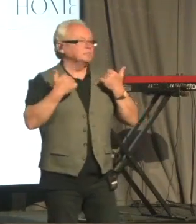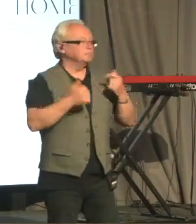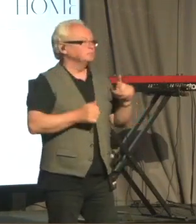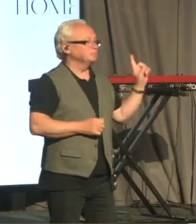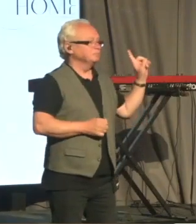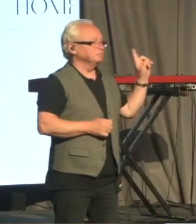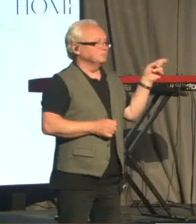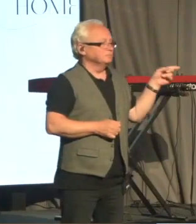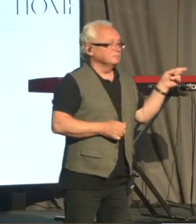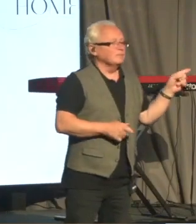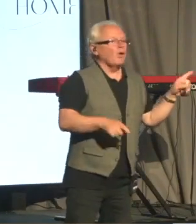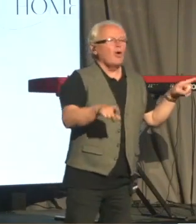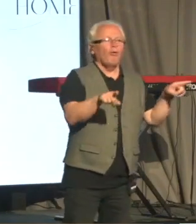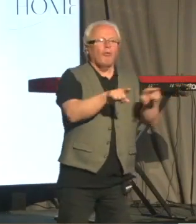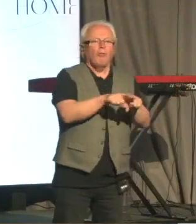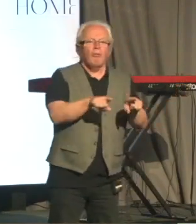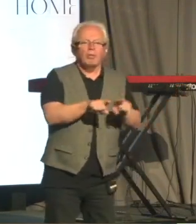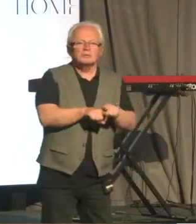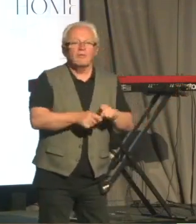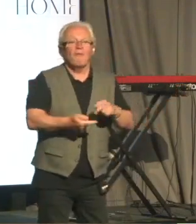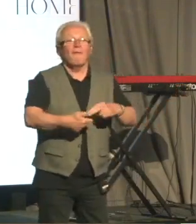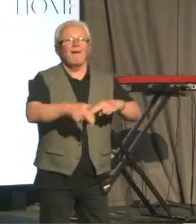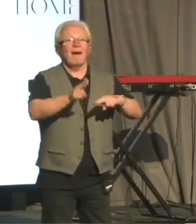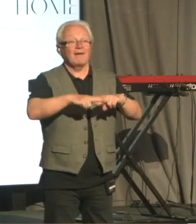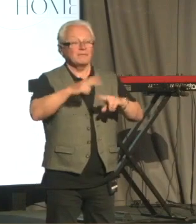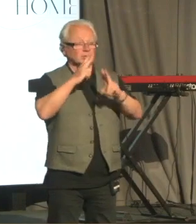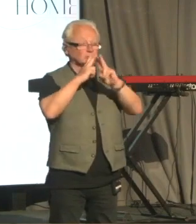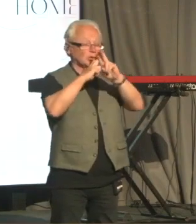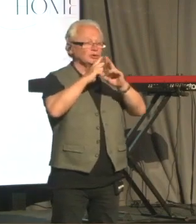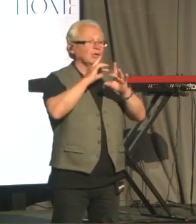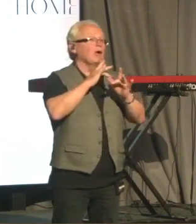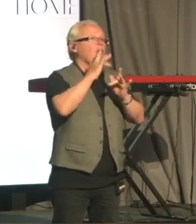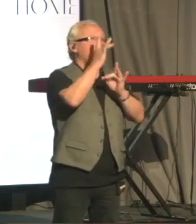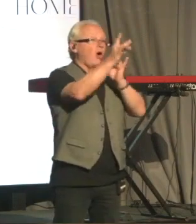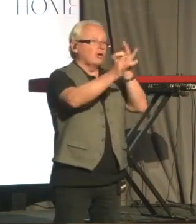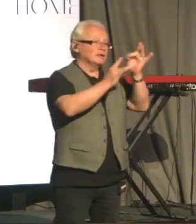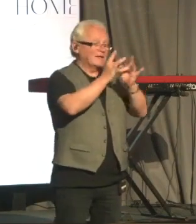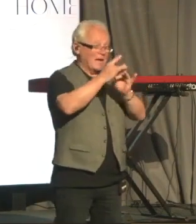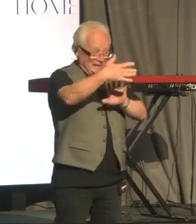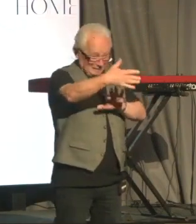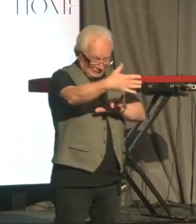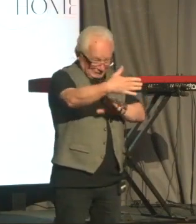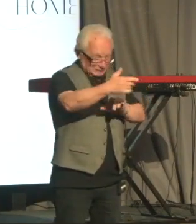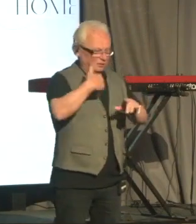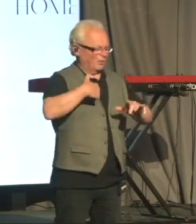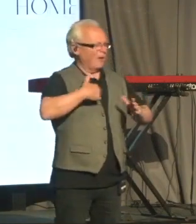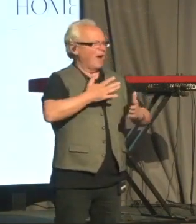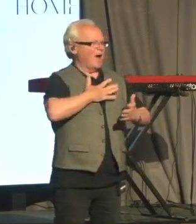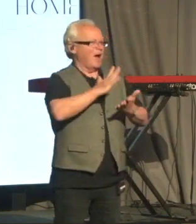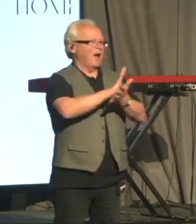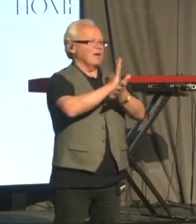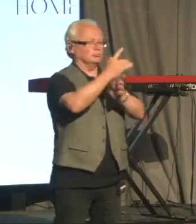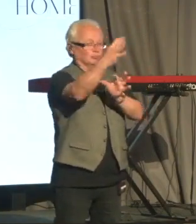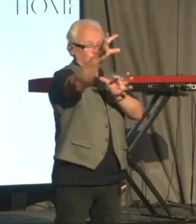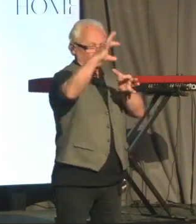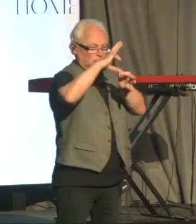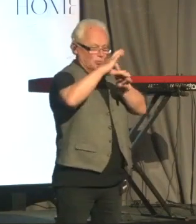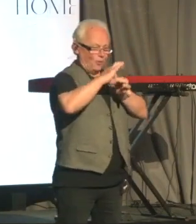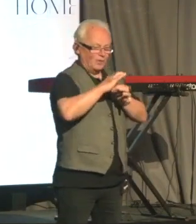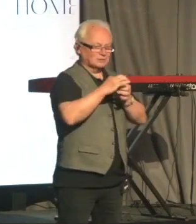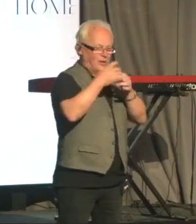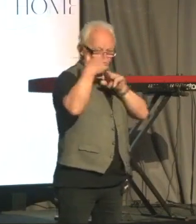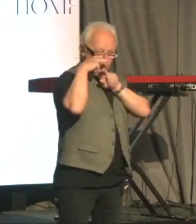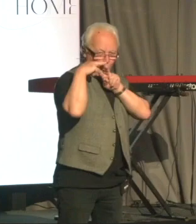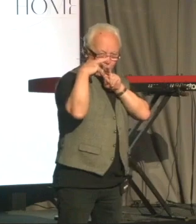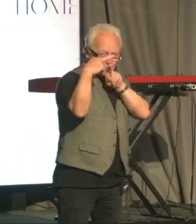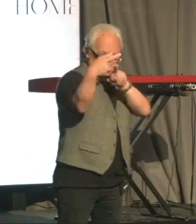You know, and we also want to say, if you're watching online this morning, we're so glad you have joined us. There's something about being together. I know